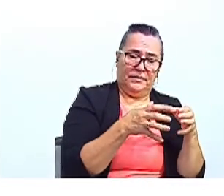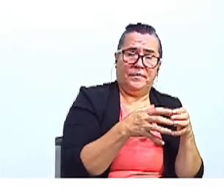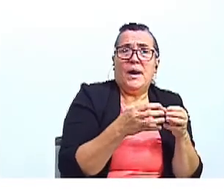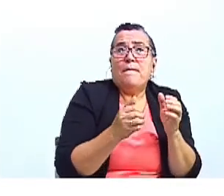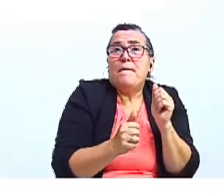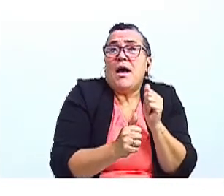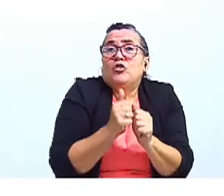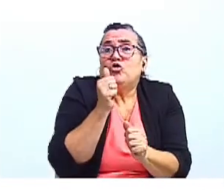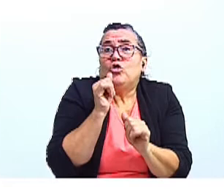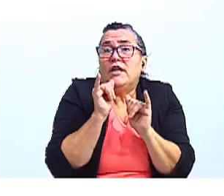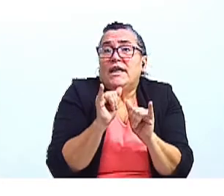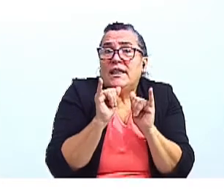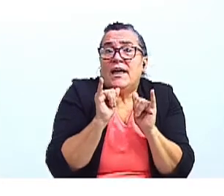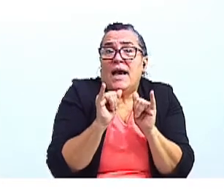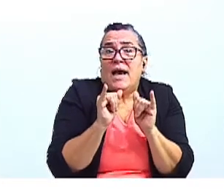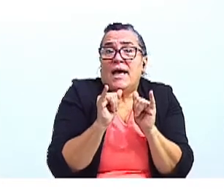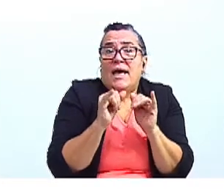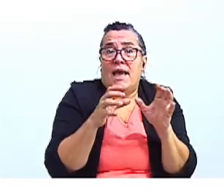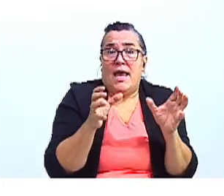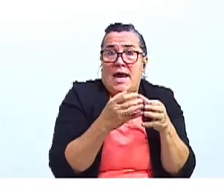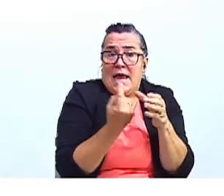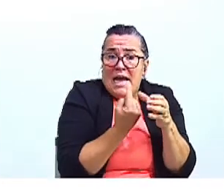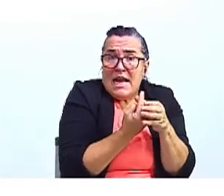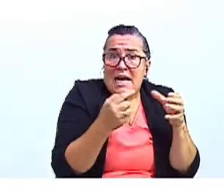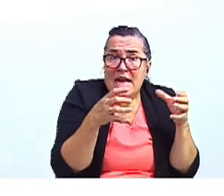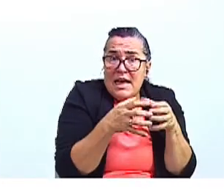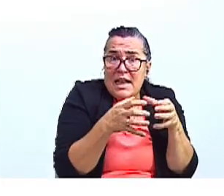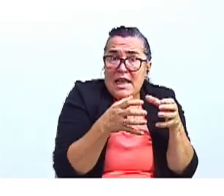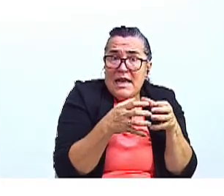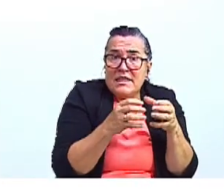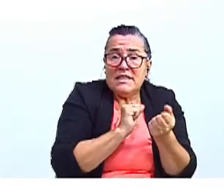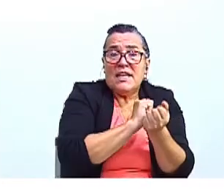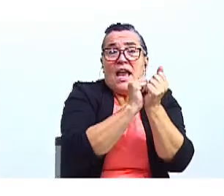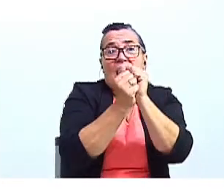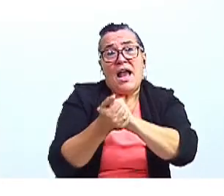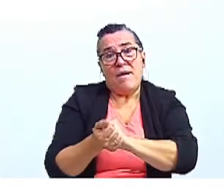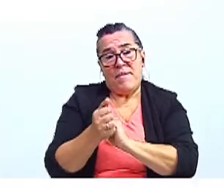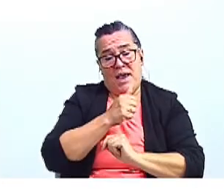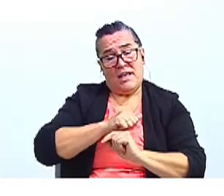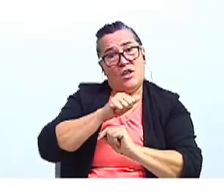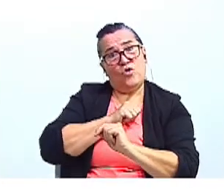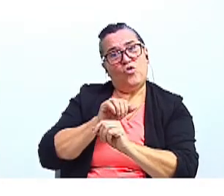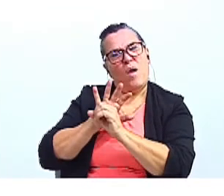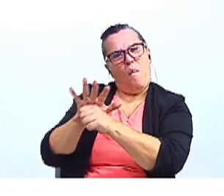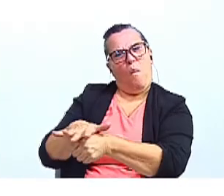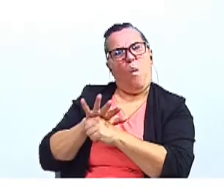cases, clique behavior evolves into bullying. Second paragraph.